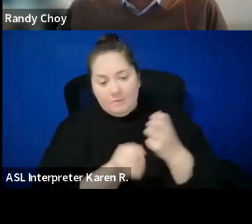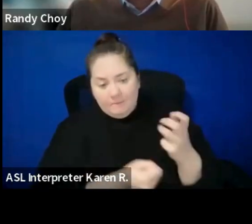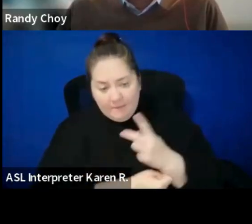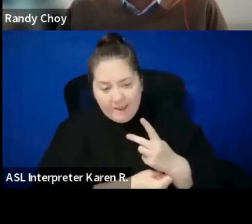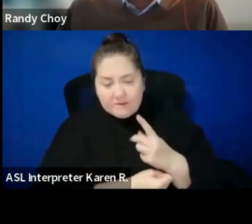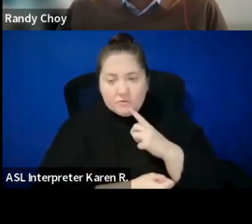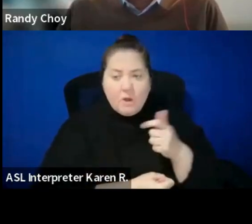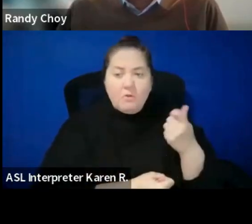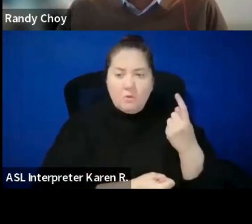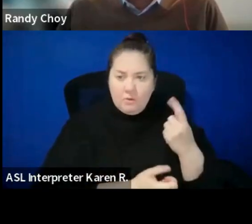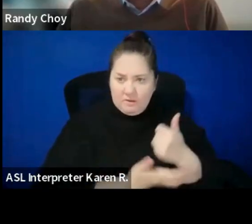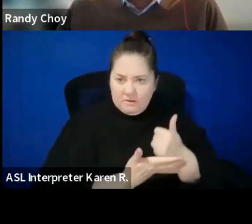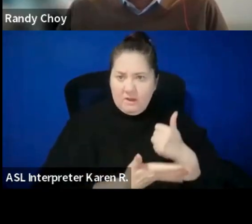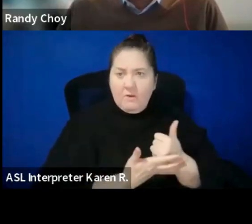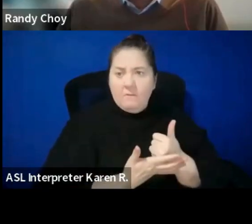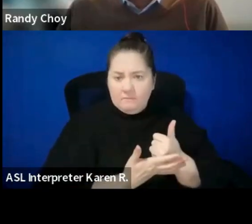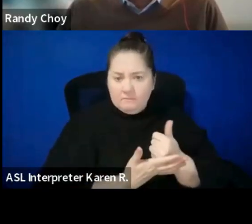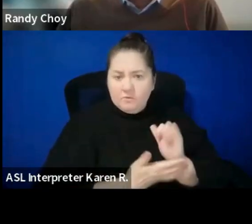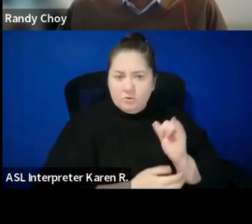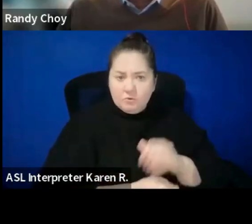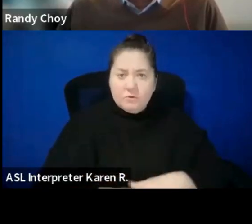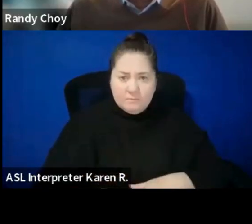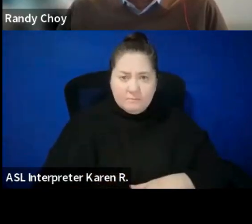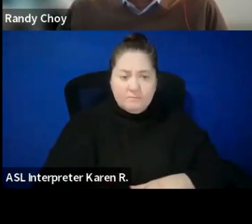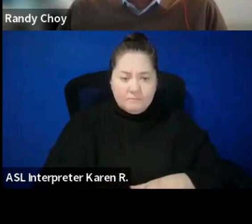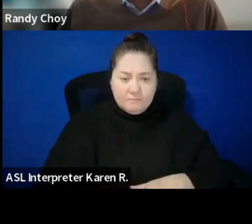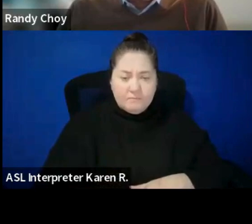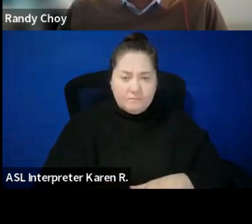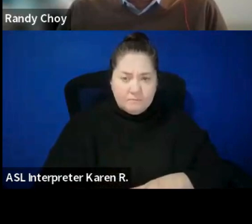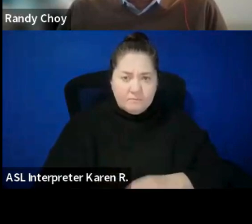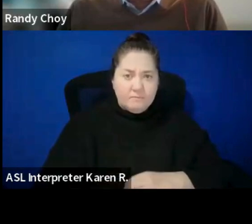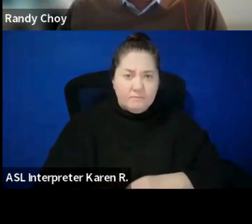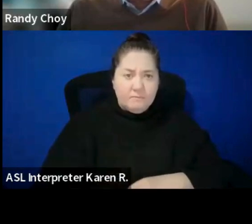another tip that's helped me as well.